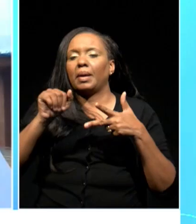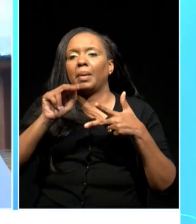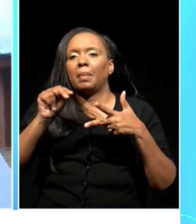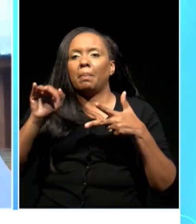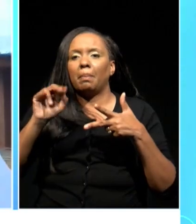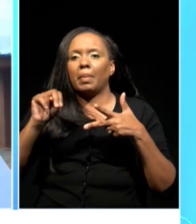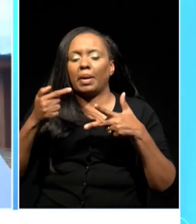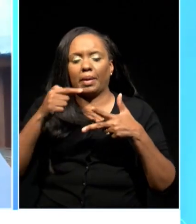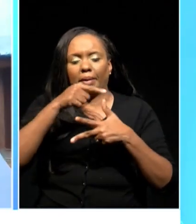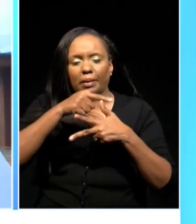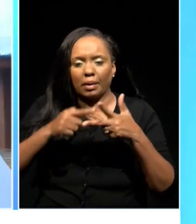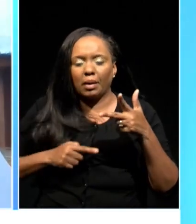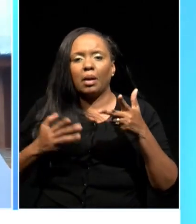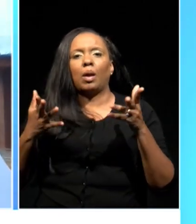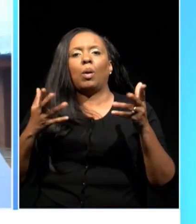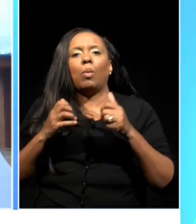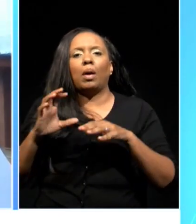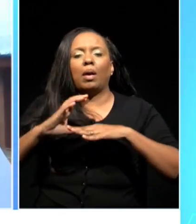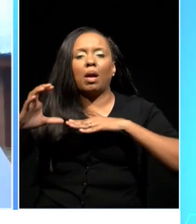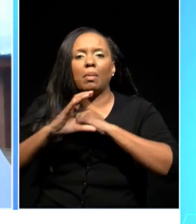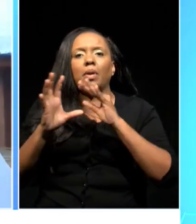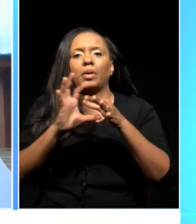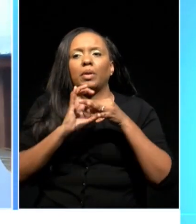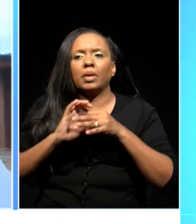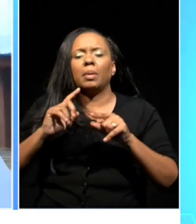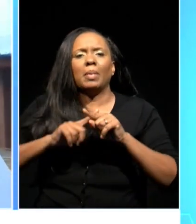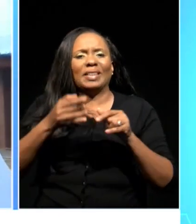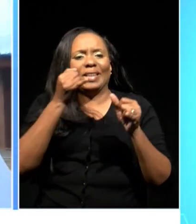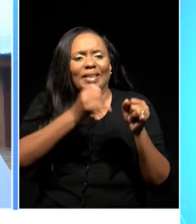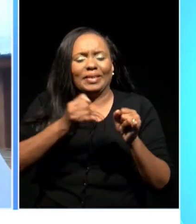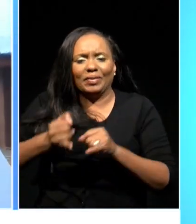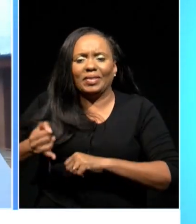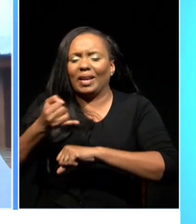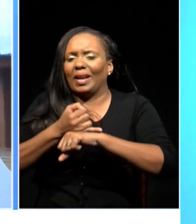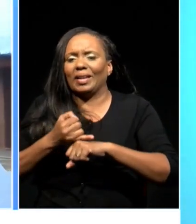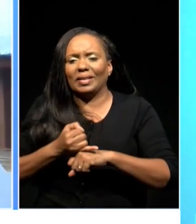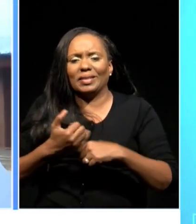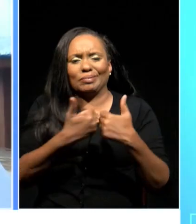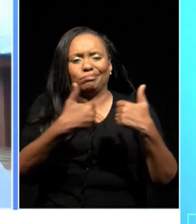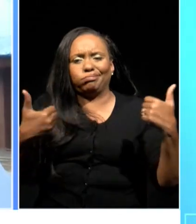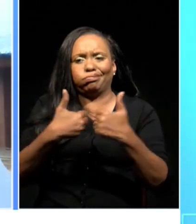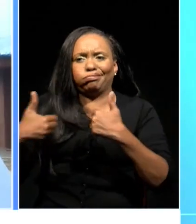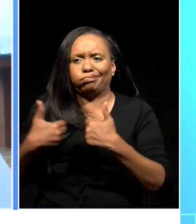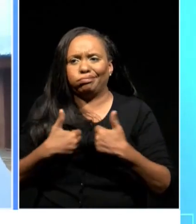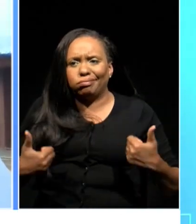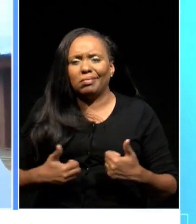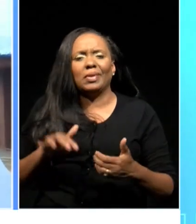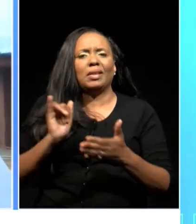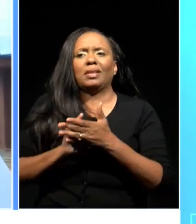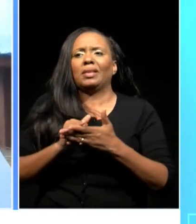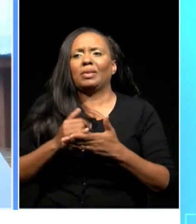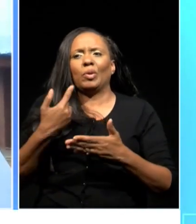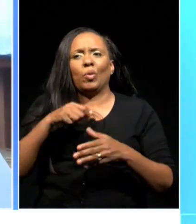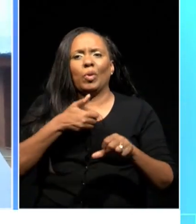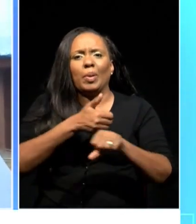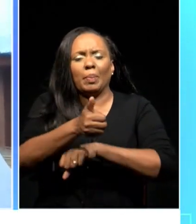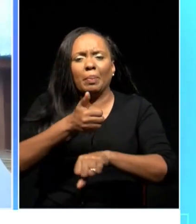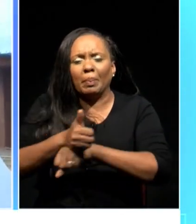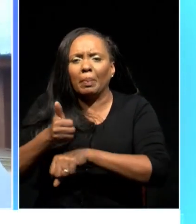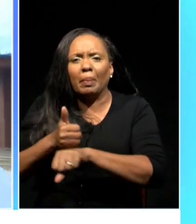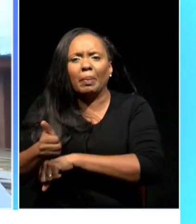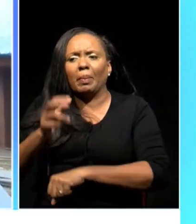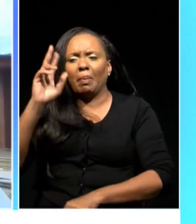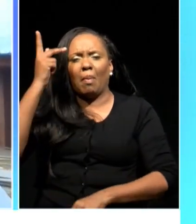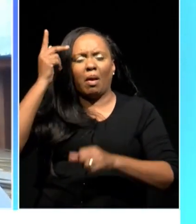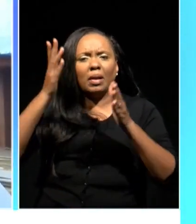thing overwhelms them to a great extent. And that is why sometimes the integration falls down. And we try to blame those politicians sometimes